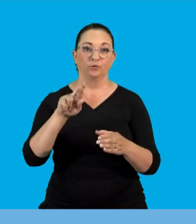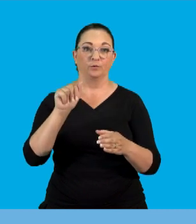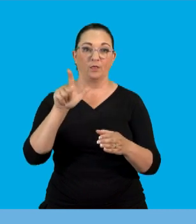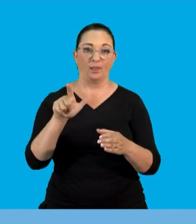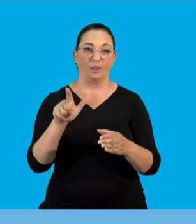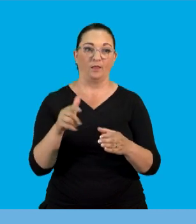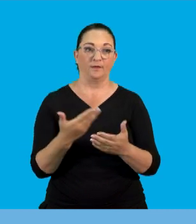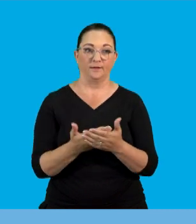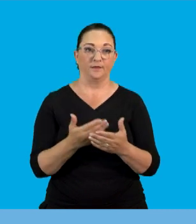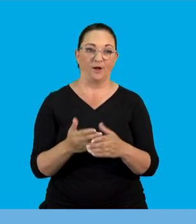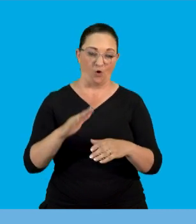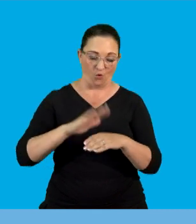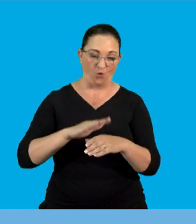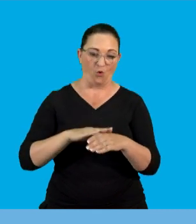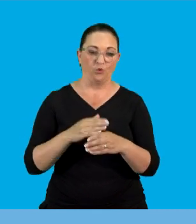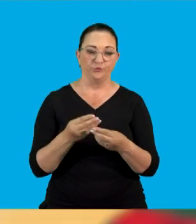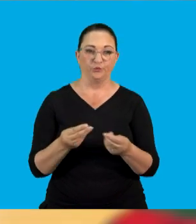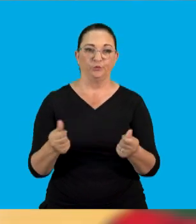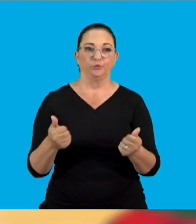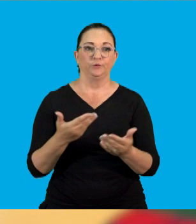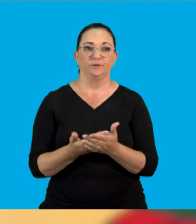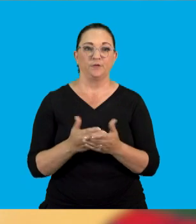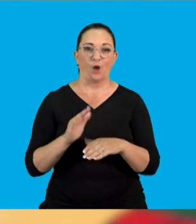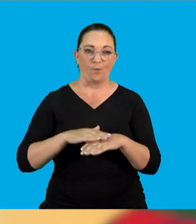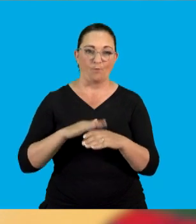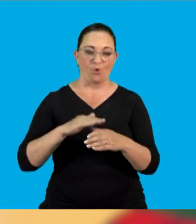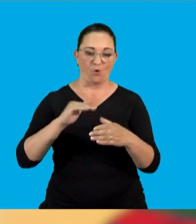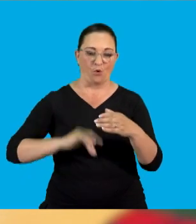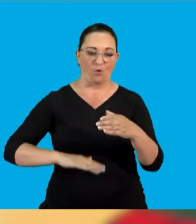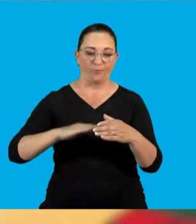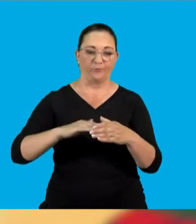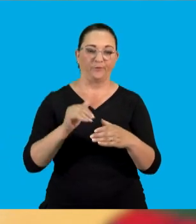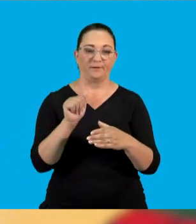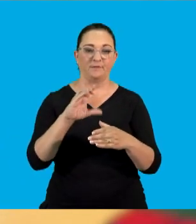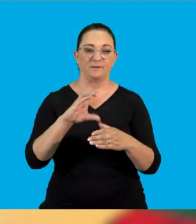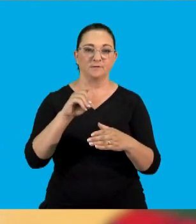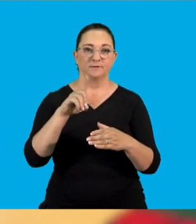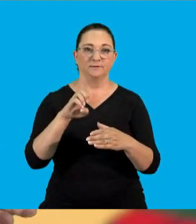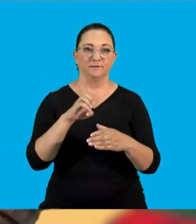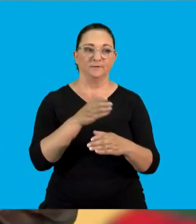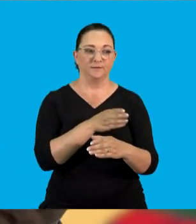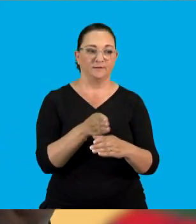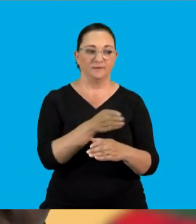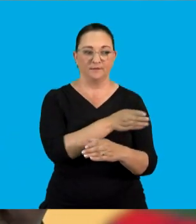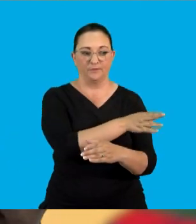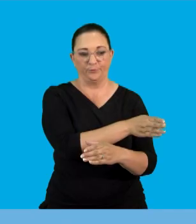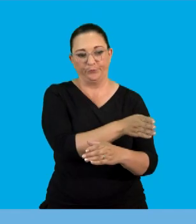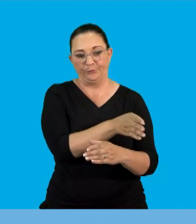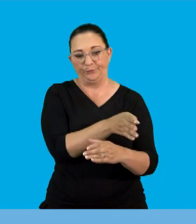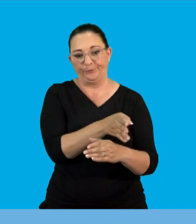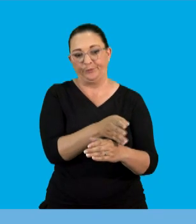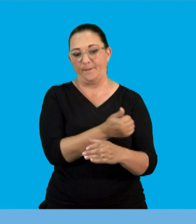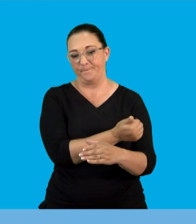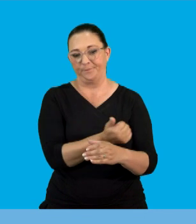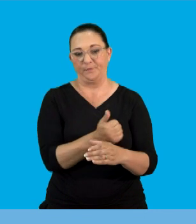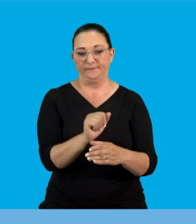neutralizing the acid within that water. So therefore, the pH is going to increase and go back towards 7 or go to 7. So we